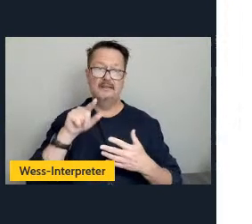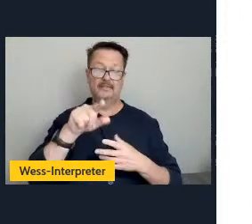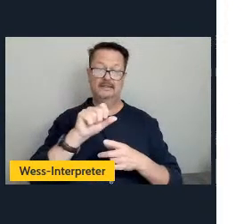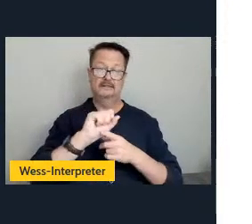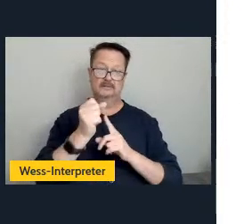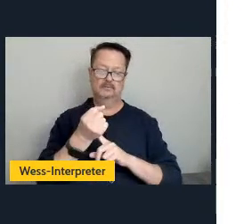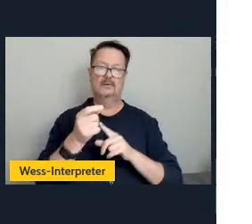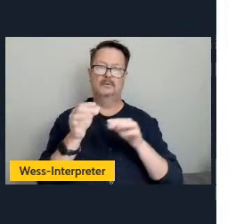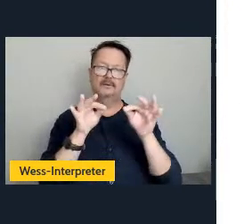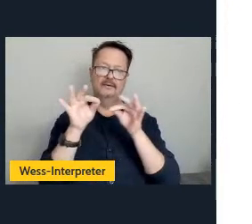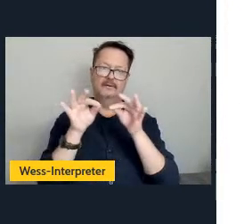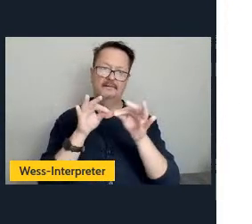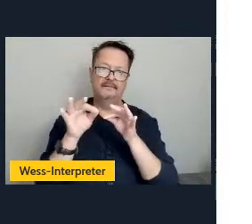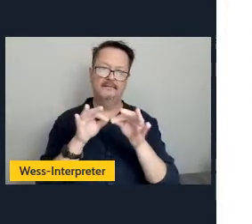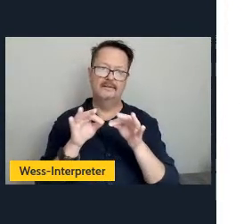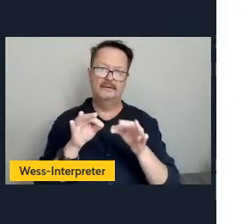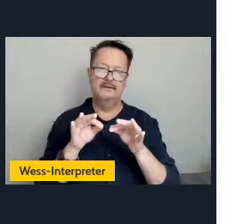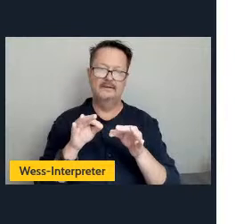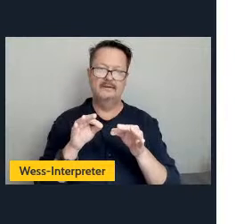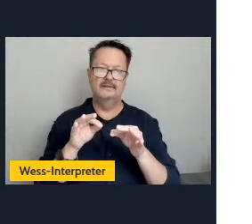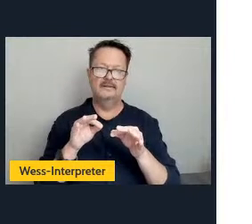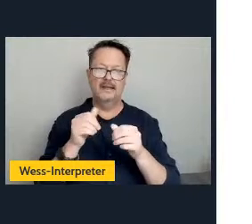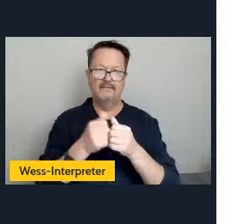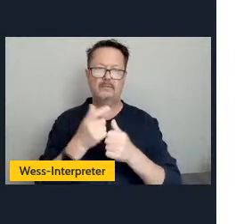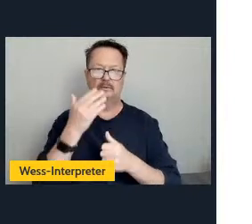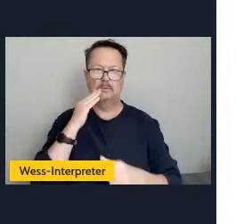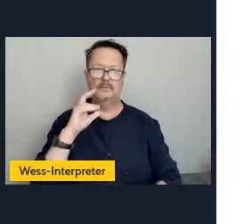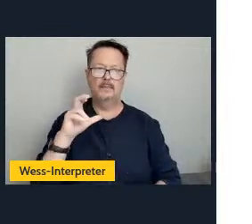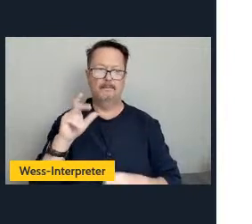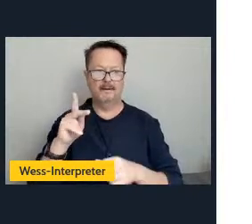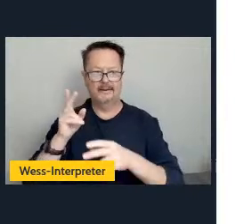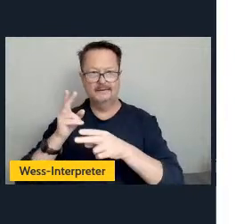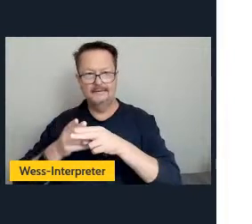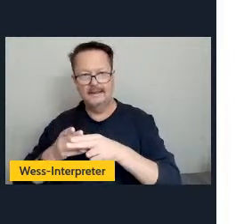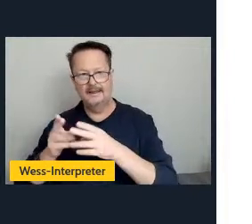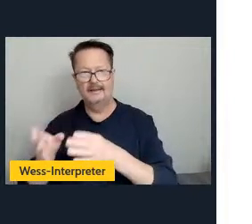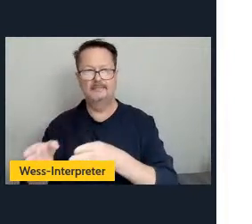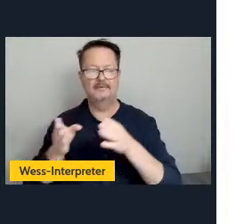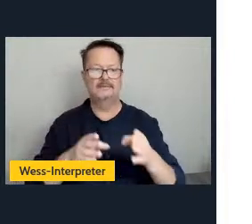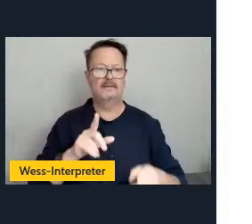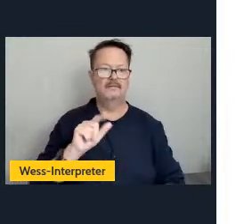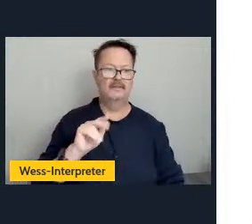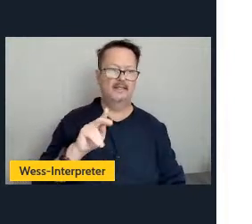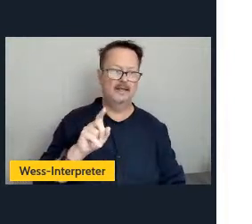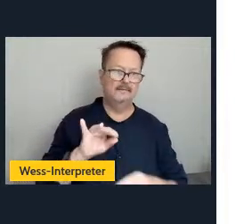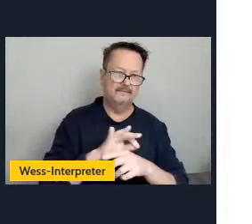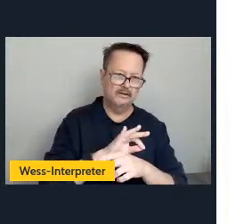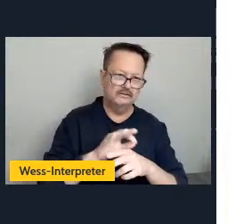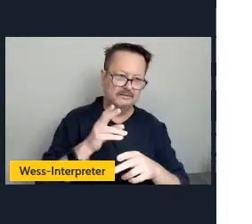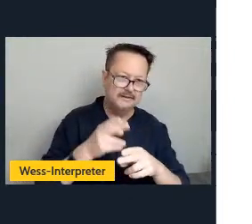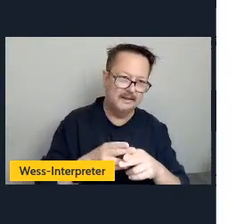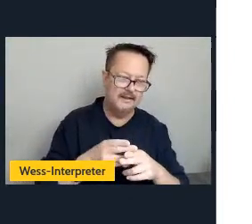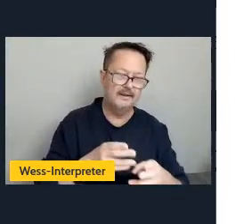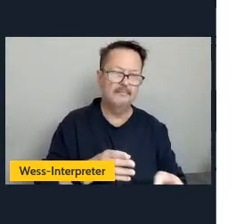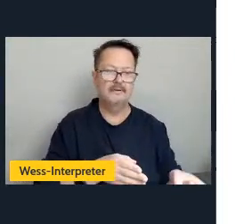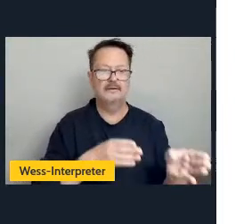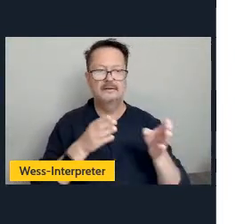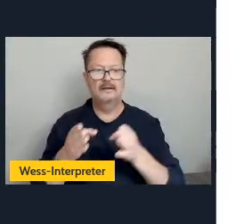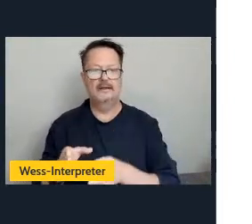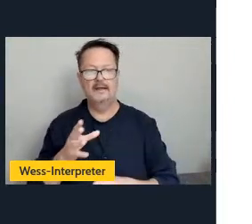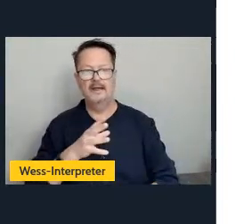define like that as a variable, we want to have the bucket name, and we have to have the Lambda function name.